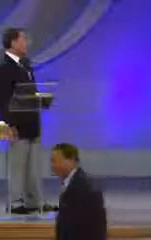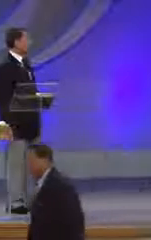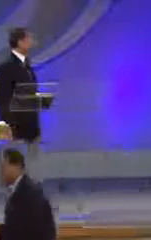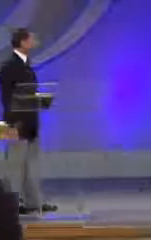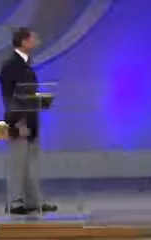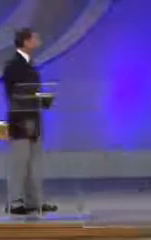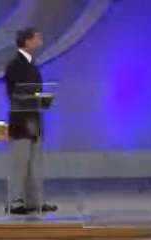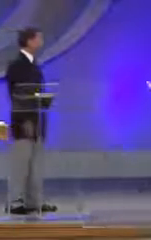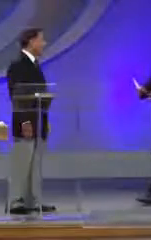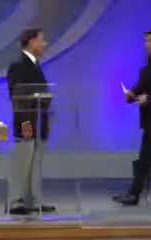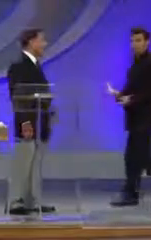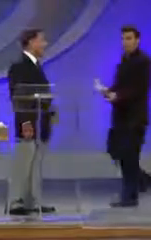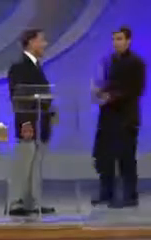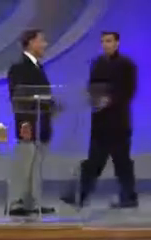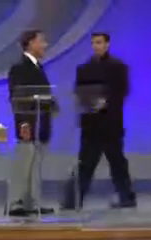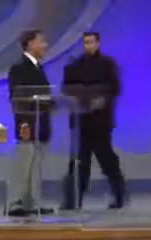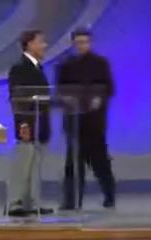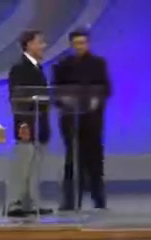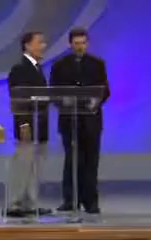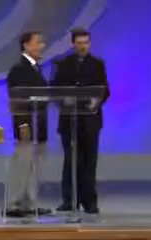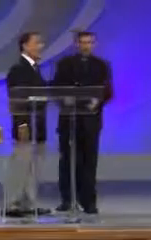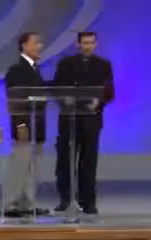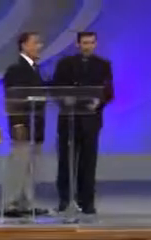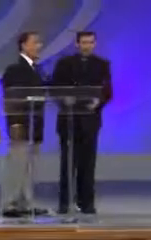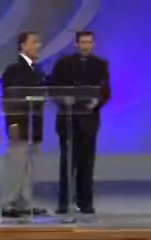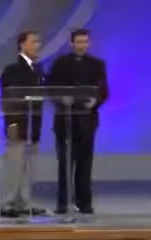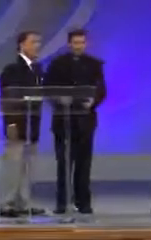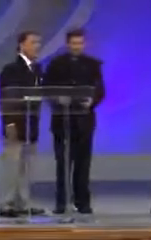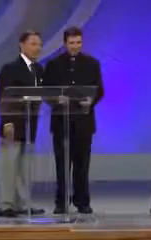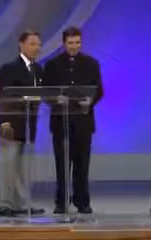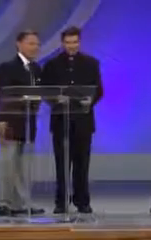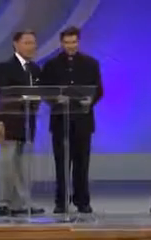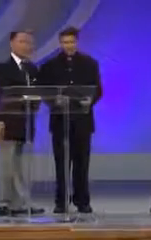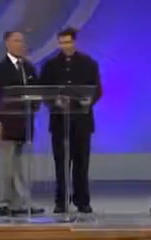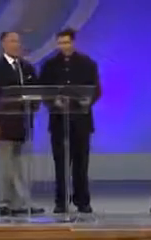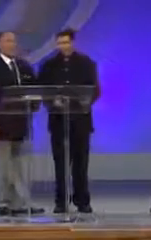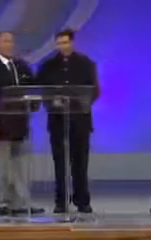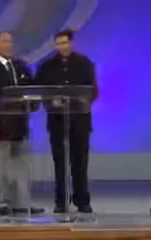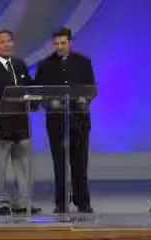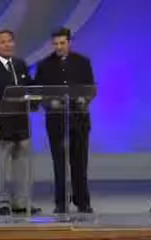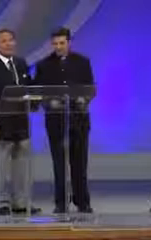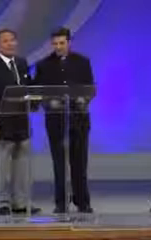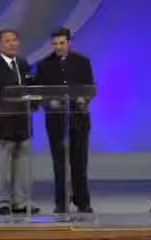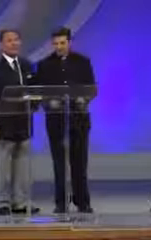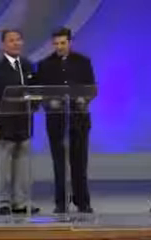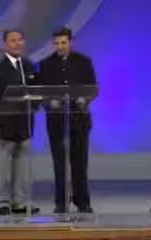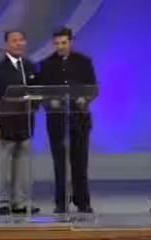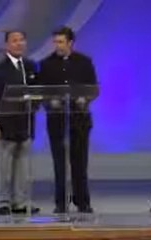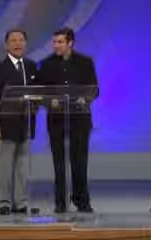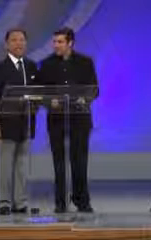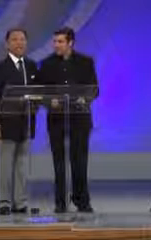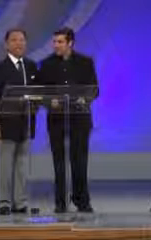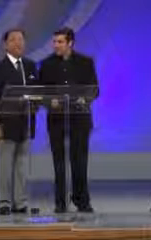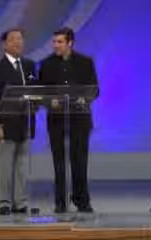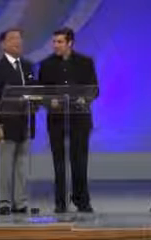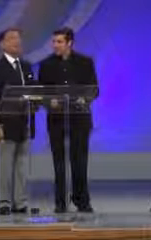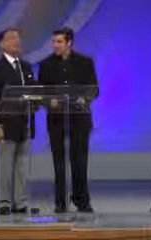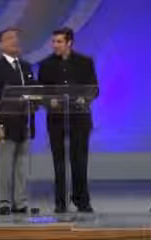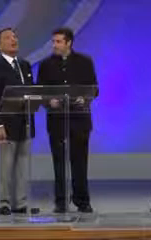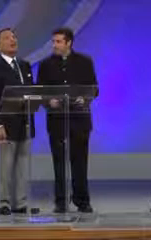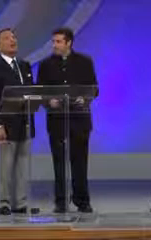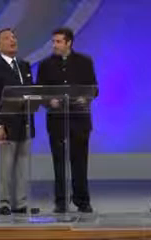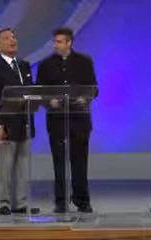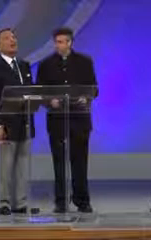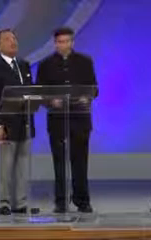but he's gonna be telling you the story. I asked him to come give his testimony, and he's got a special message for us tonight. So would